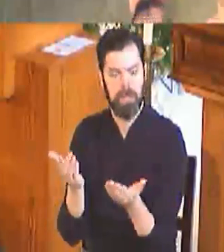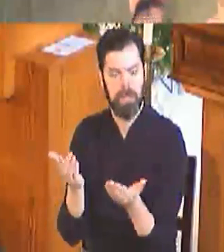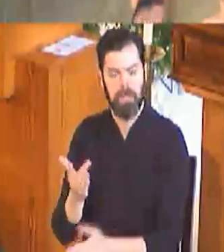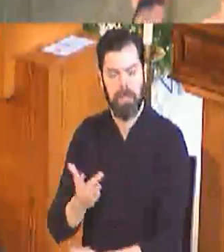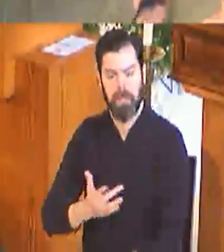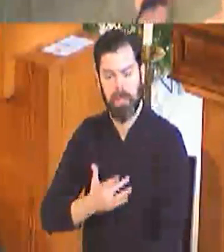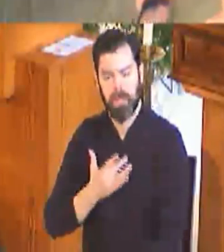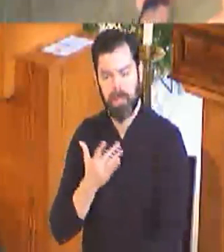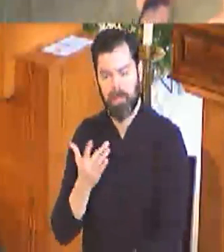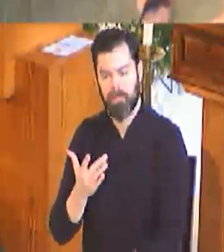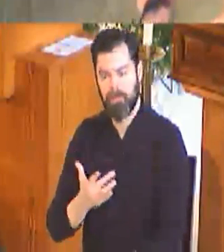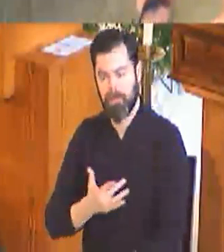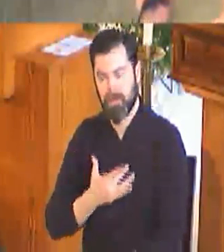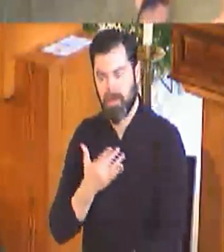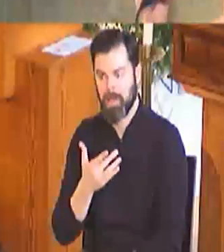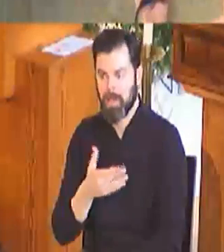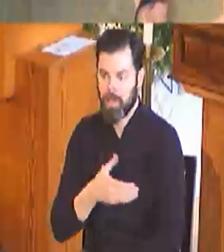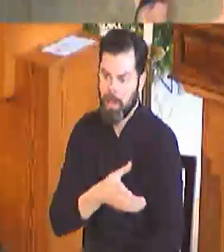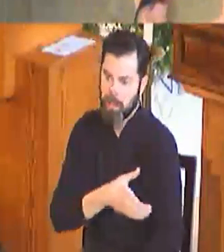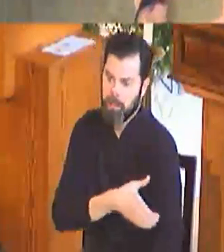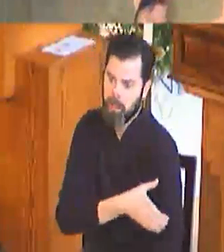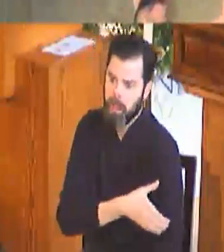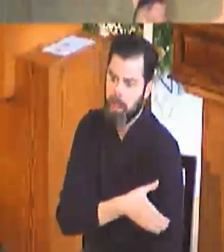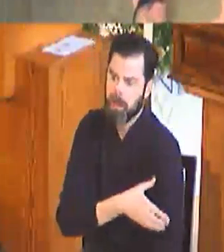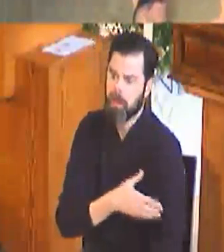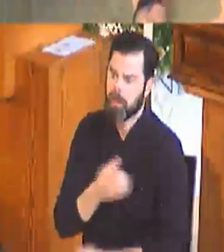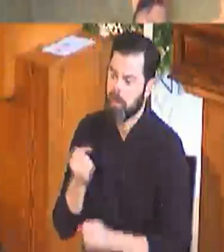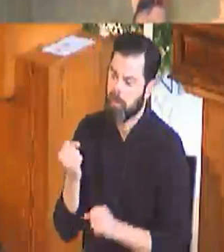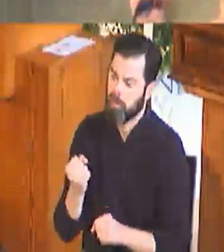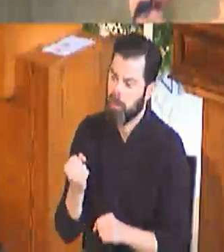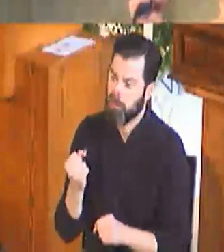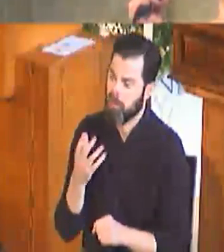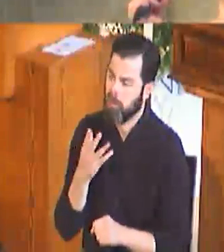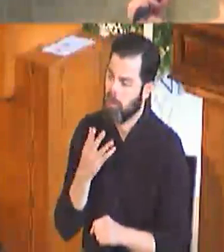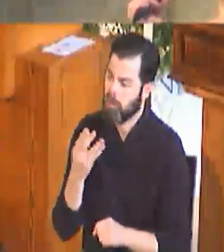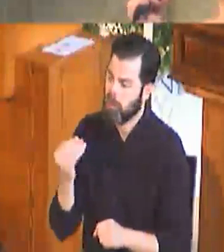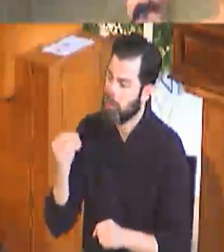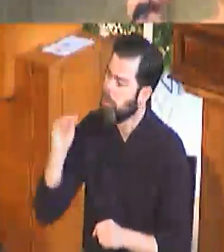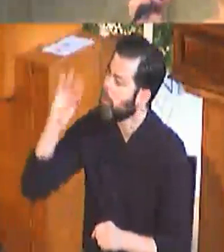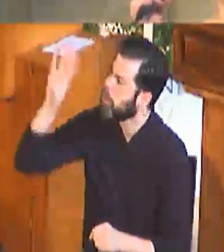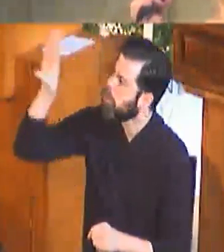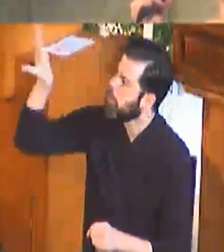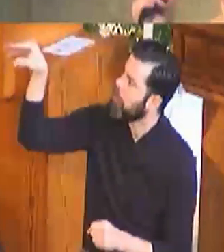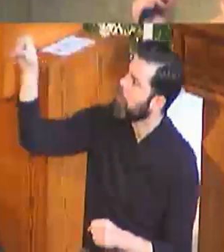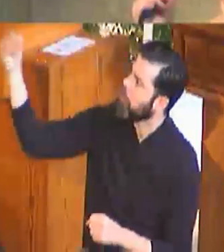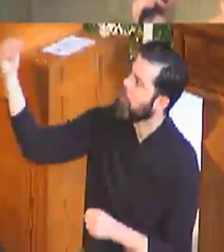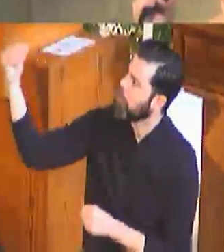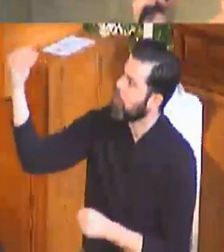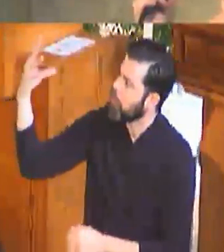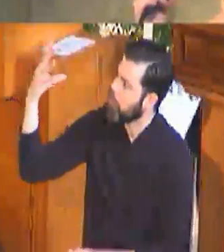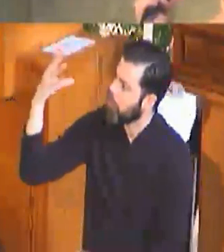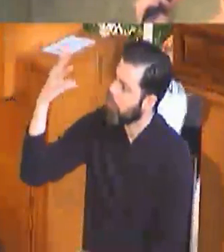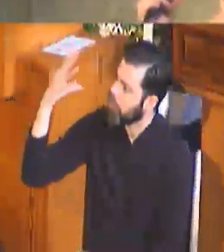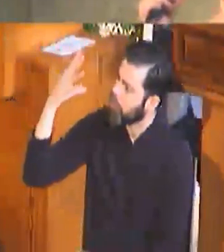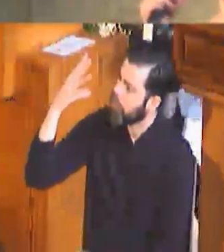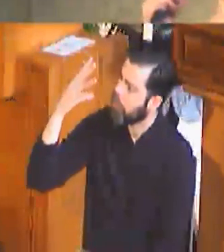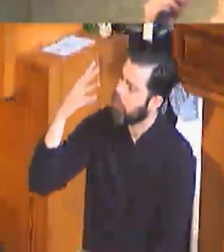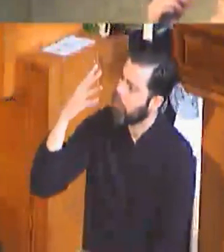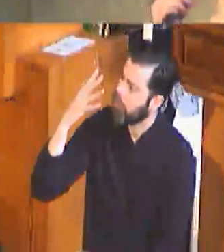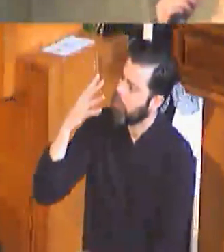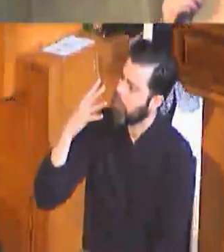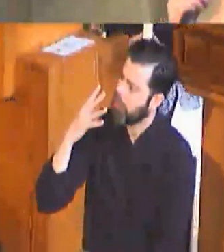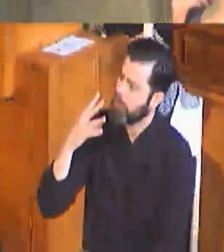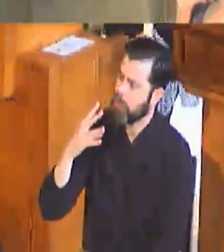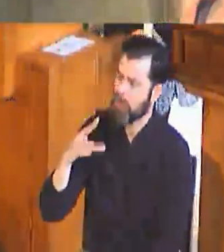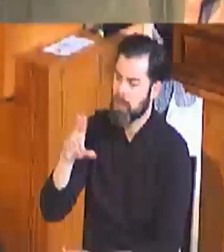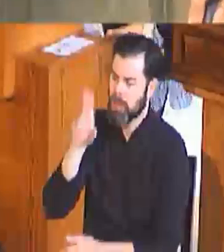place. I can feel the mighty power and grace.